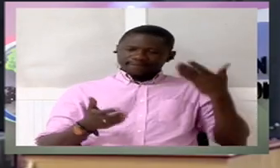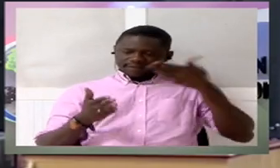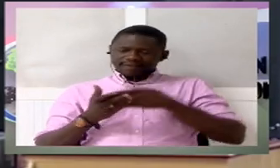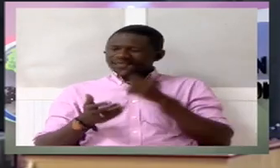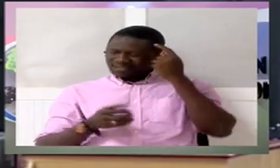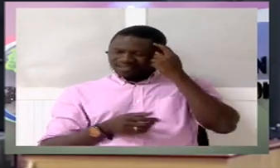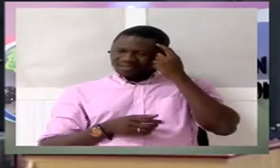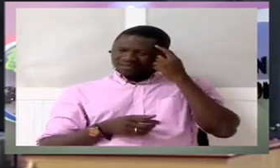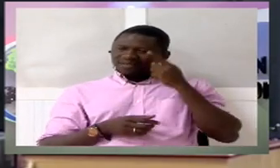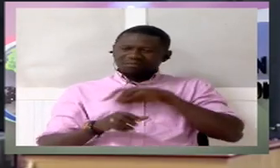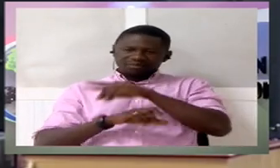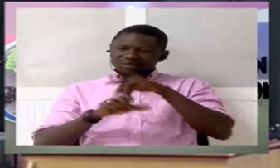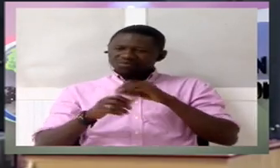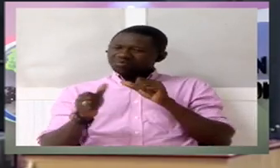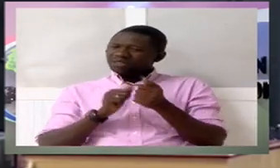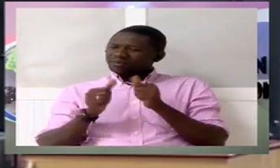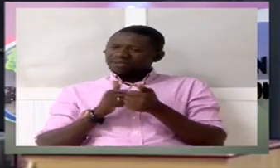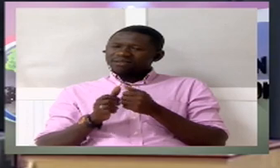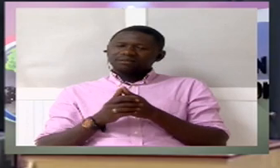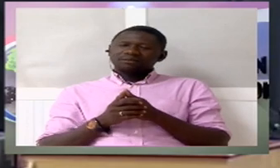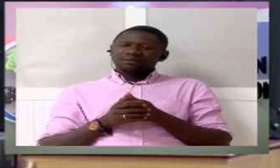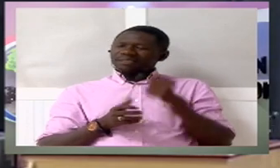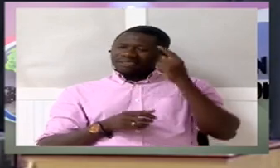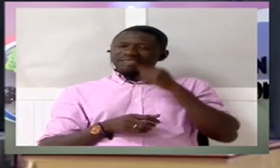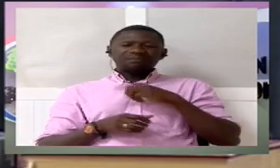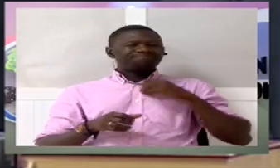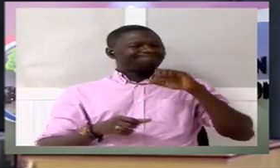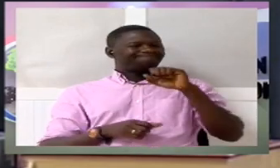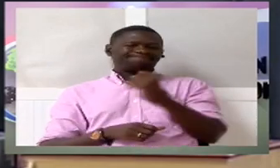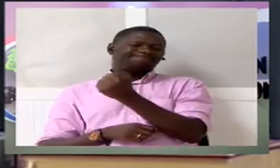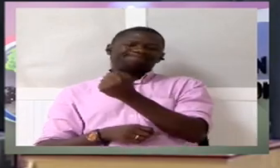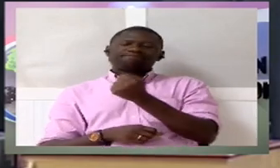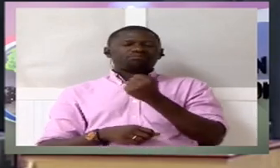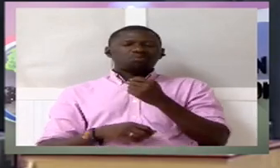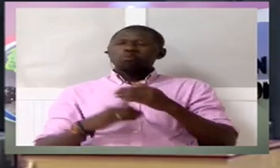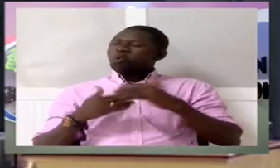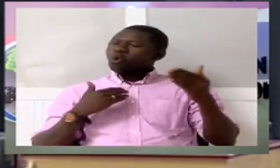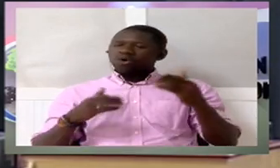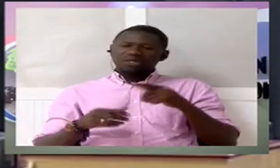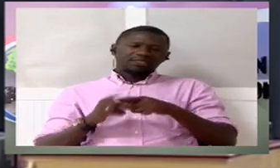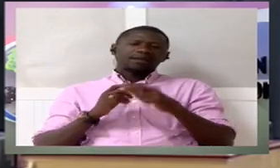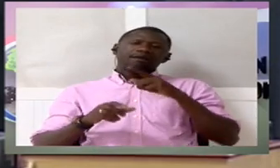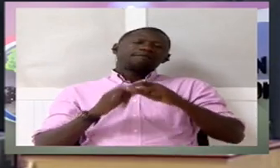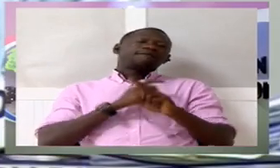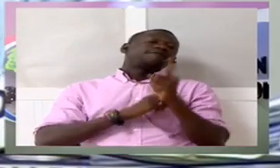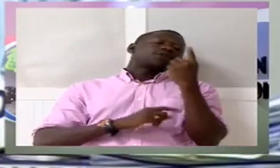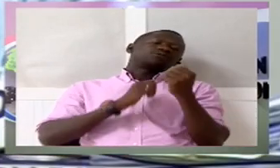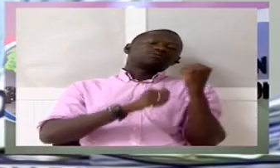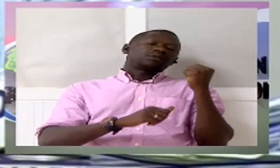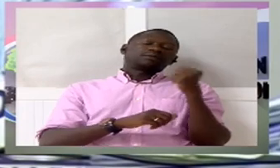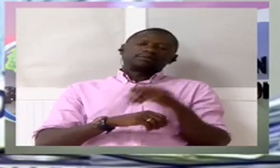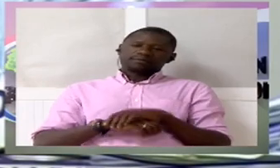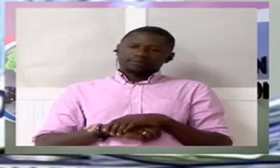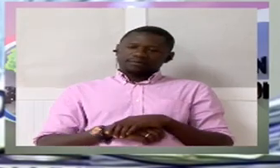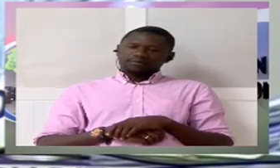When I went there, I thought that place would be better. I found that that place was worse than where I left off from.